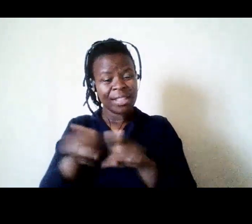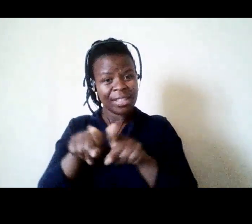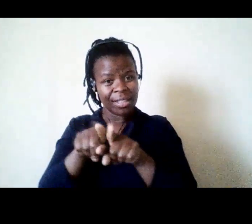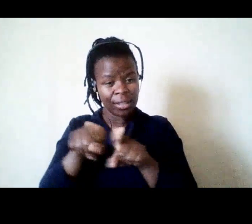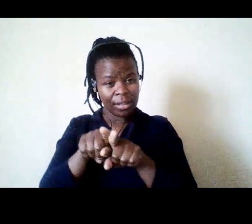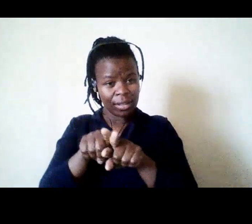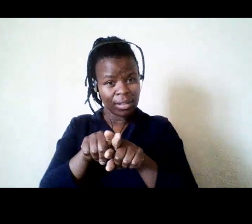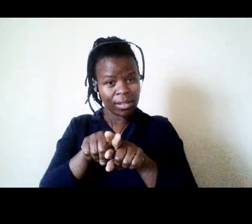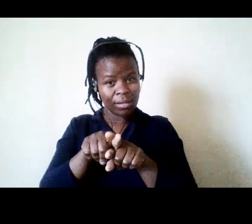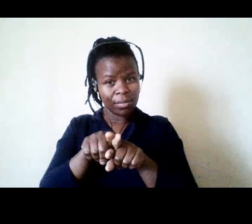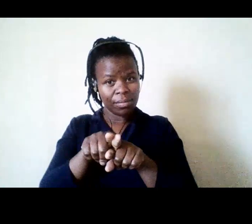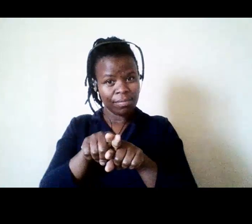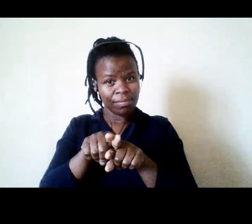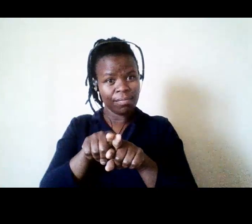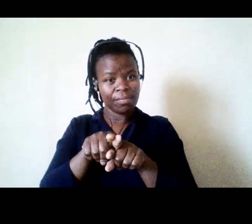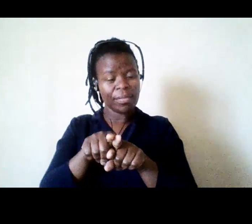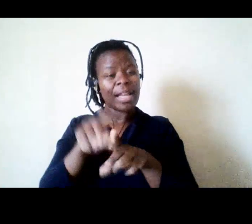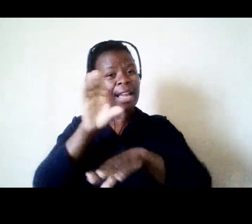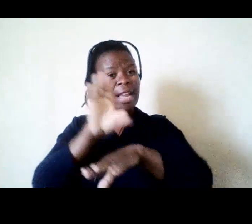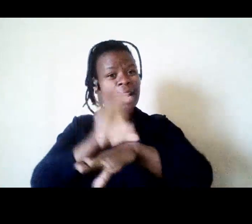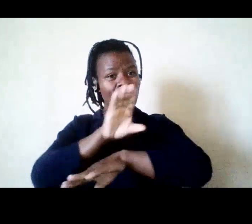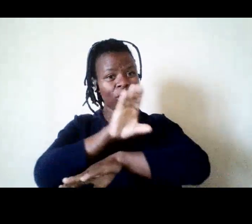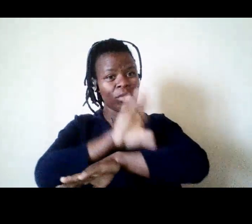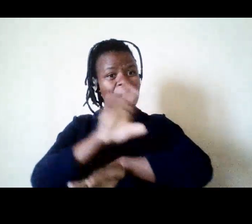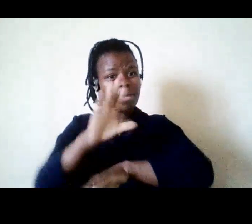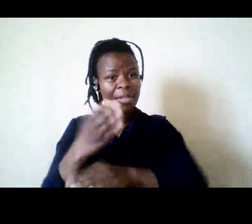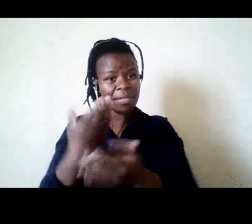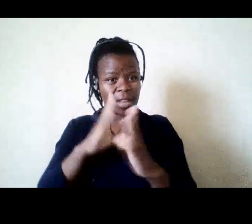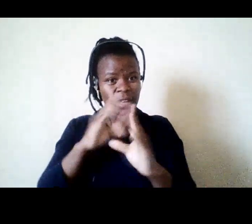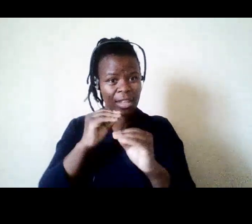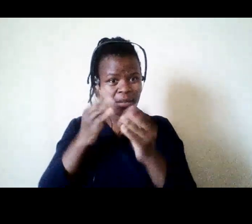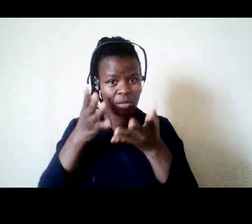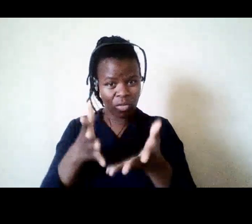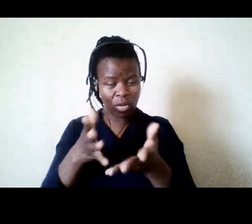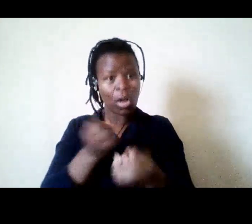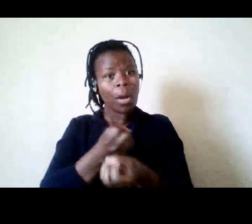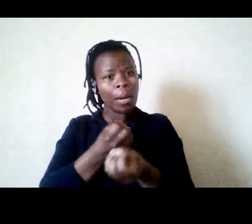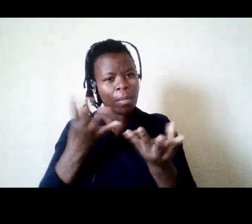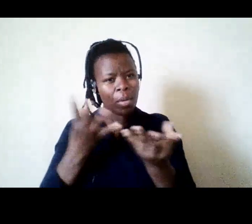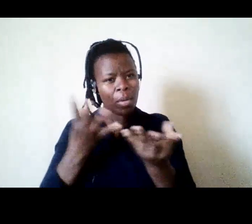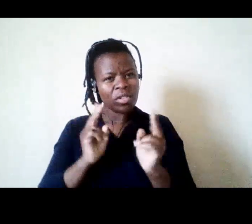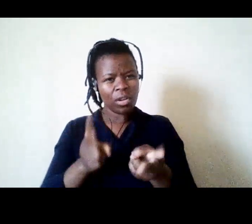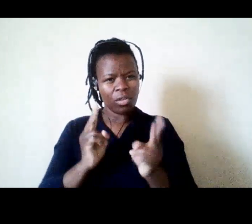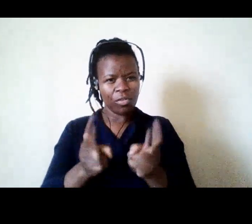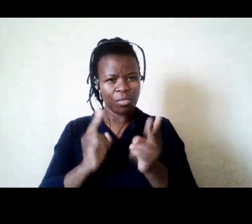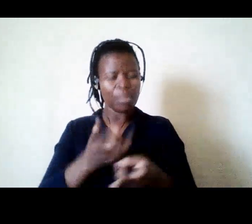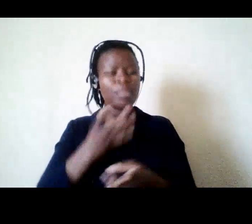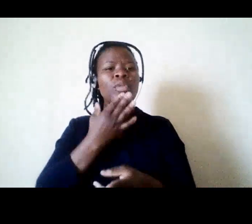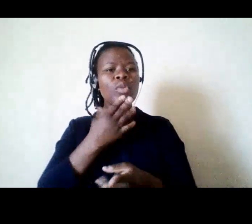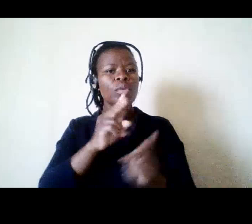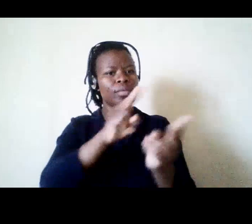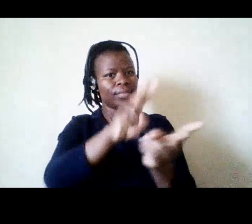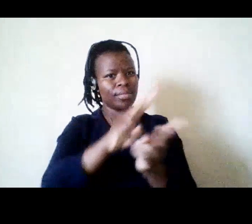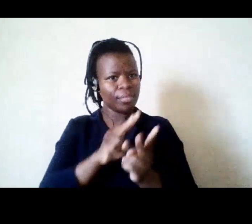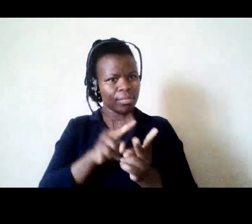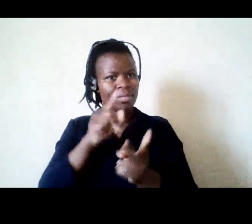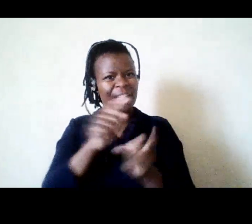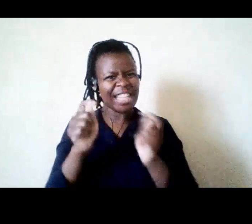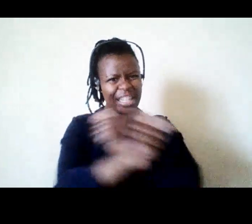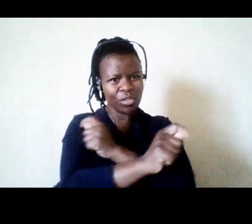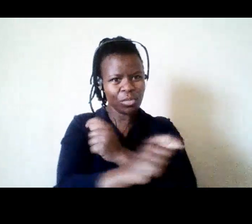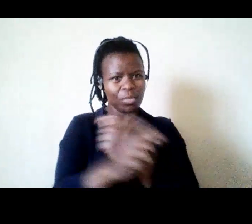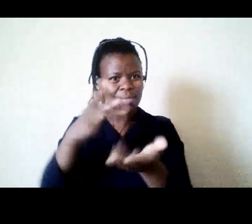curriculum, if I can put it this way, most of people that are employed within those transformation sectors as well,